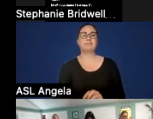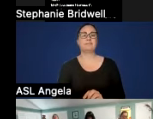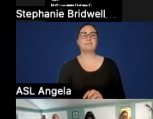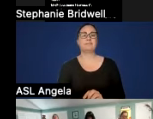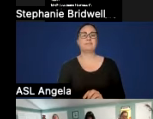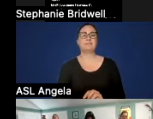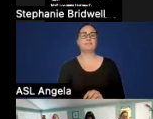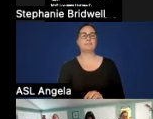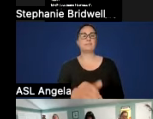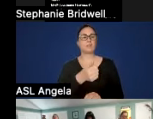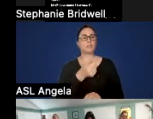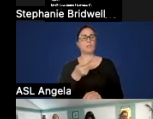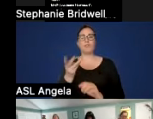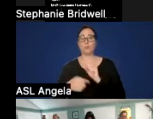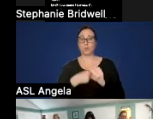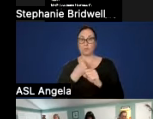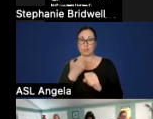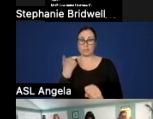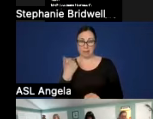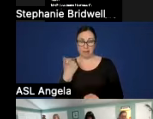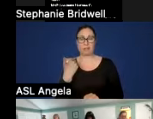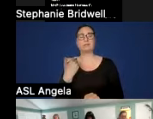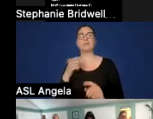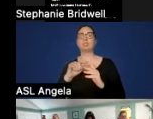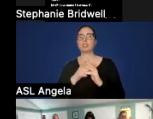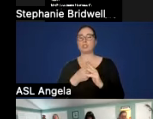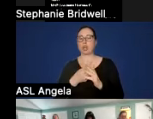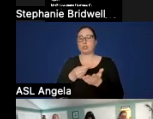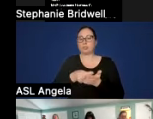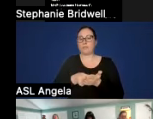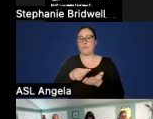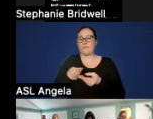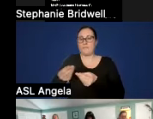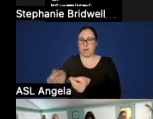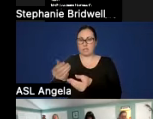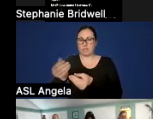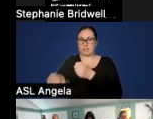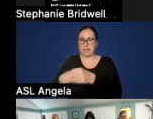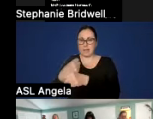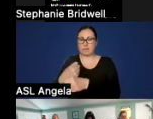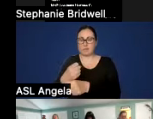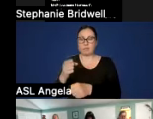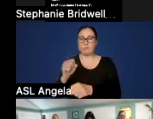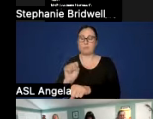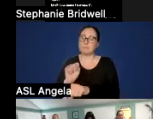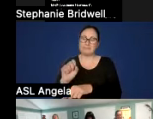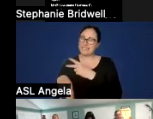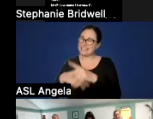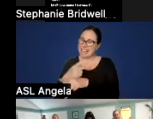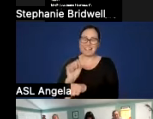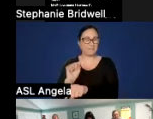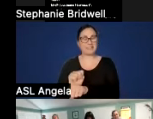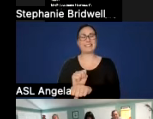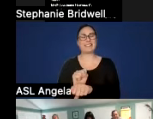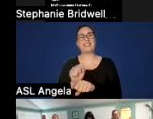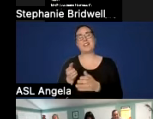a few years back, like when we started to kind of fund some of this work through different grants and those types of opportunities, you